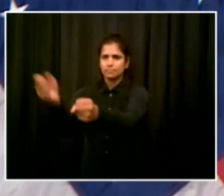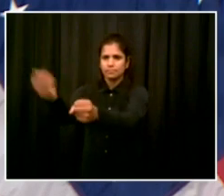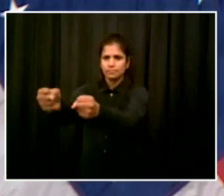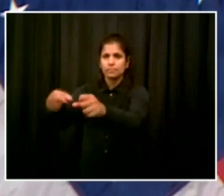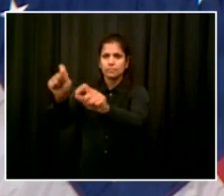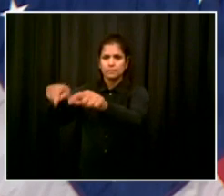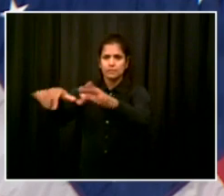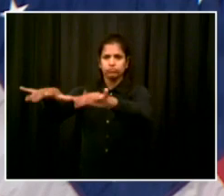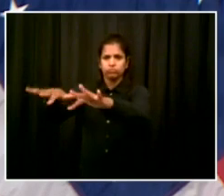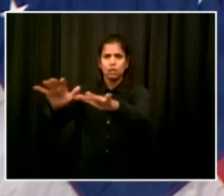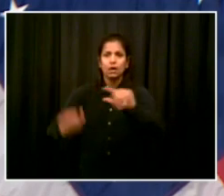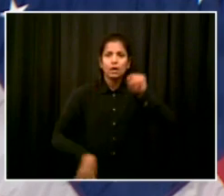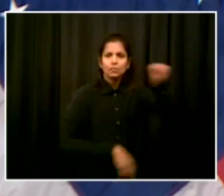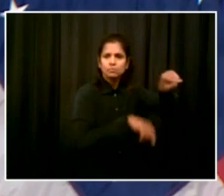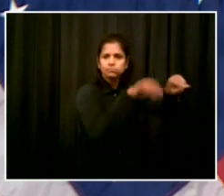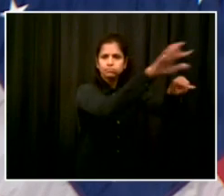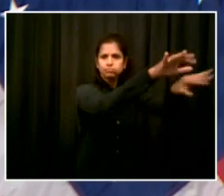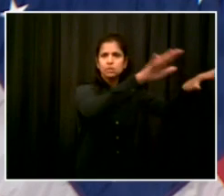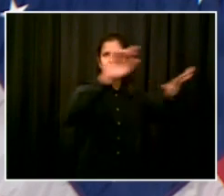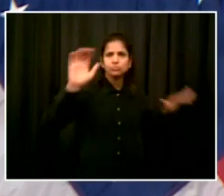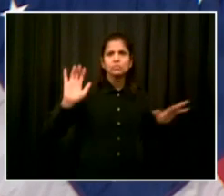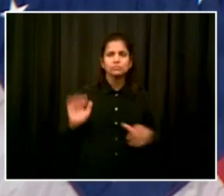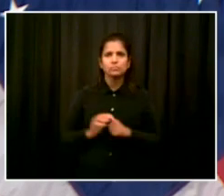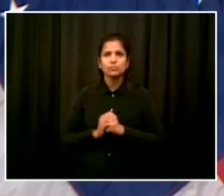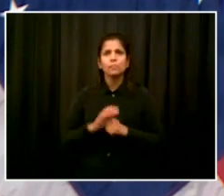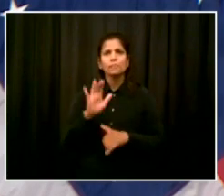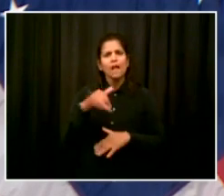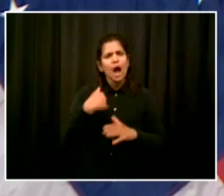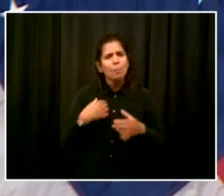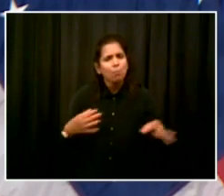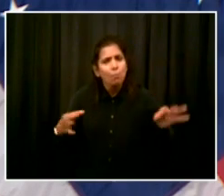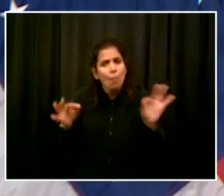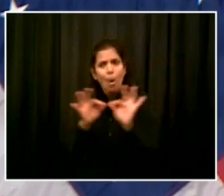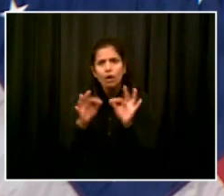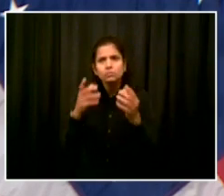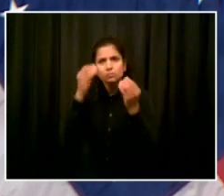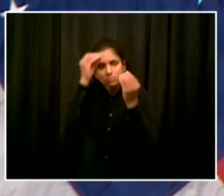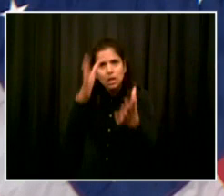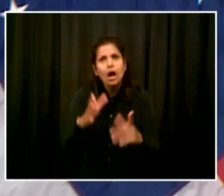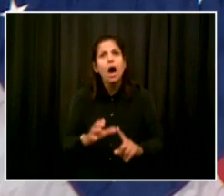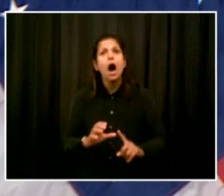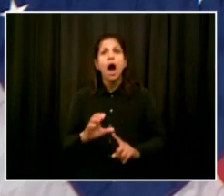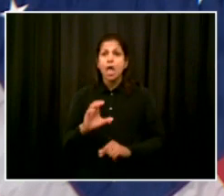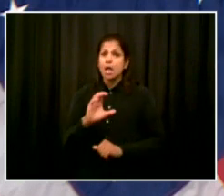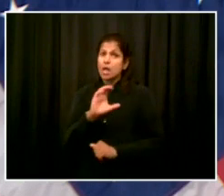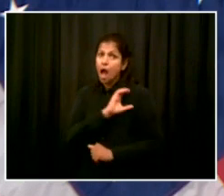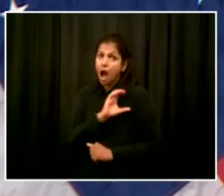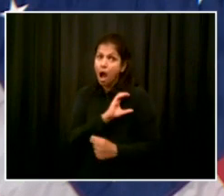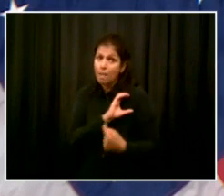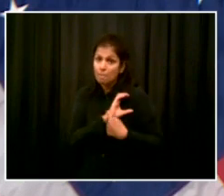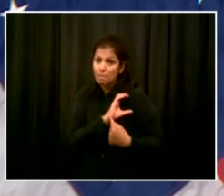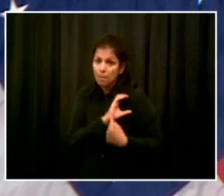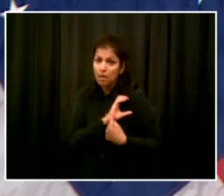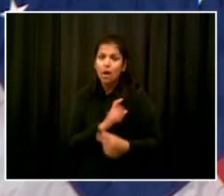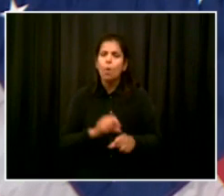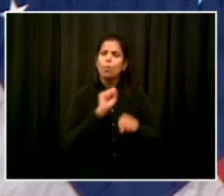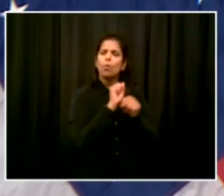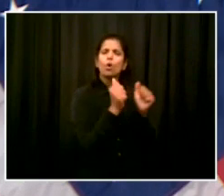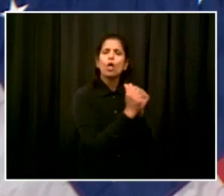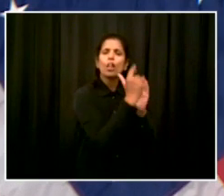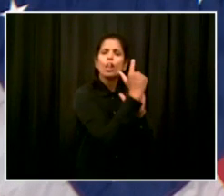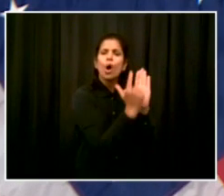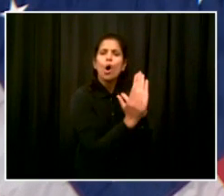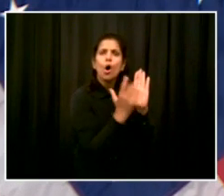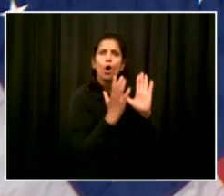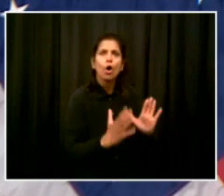Monahan's face, and when the phone rings and they, we are all in this together. We're going to